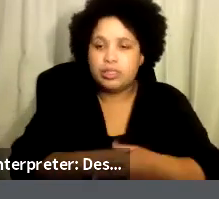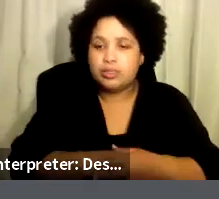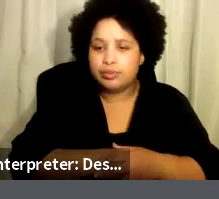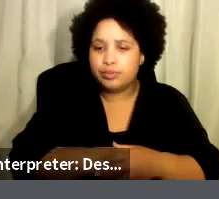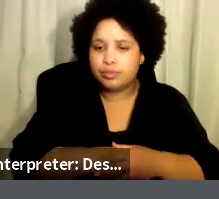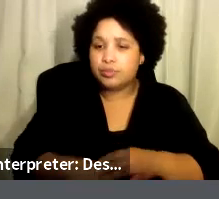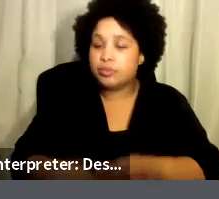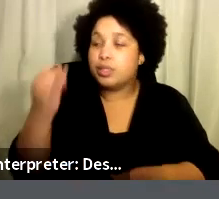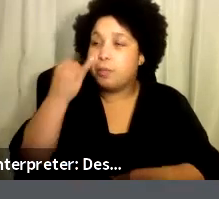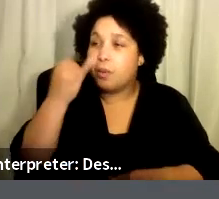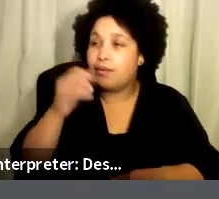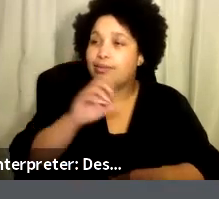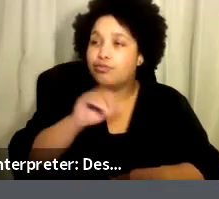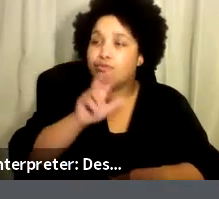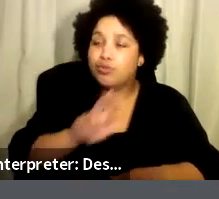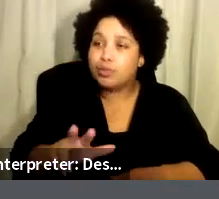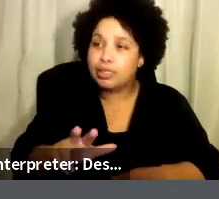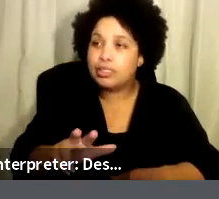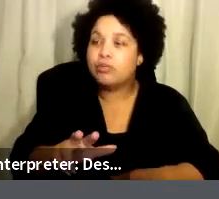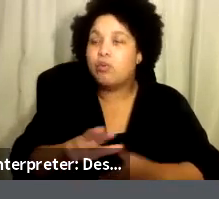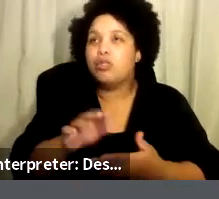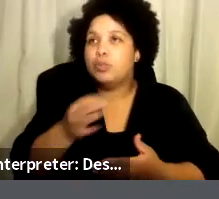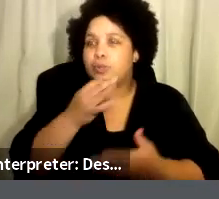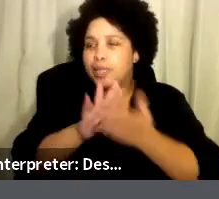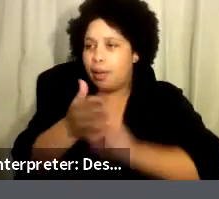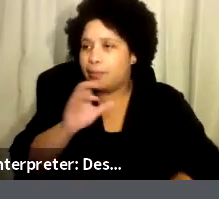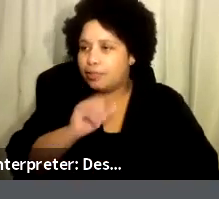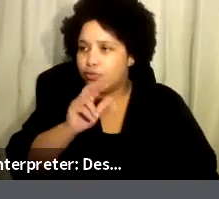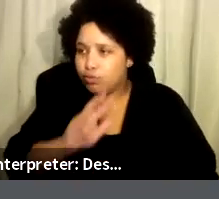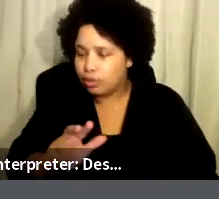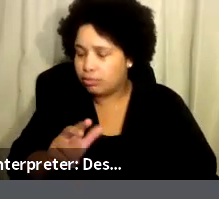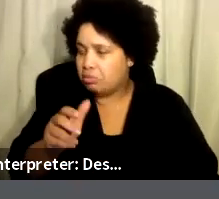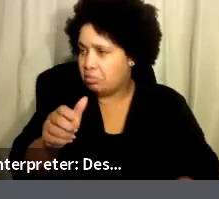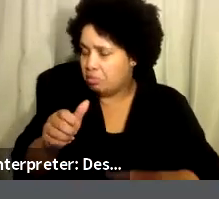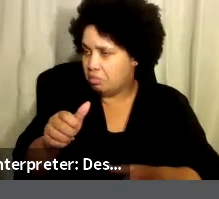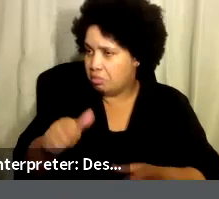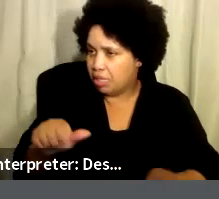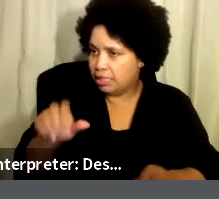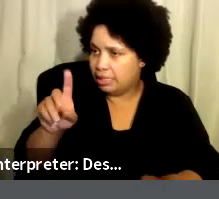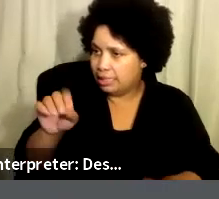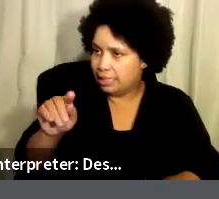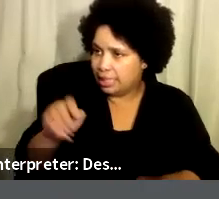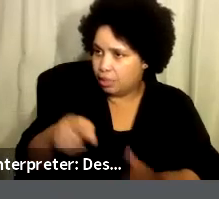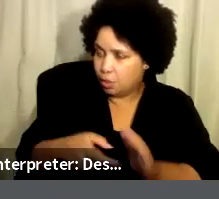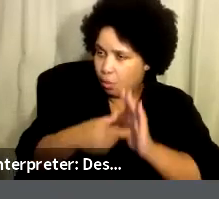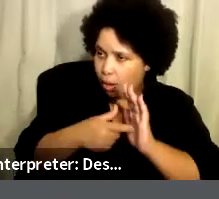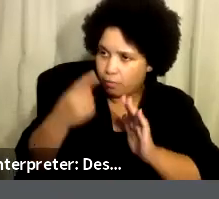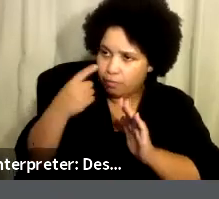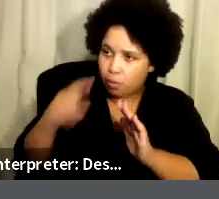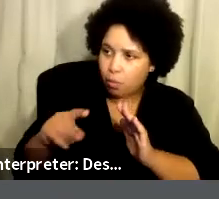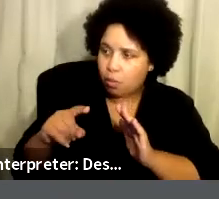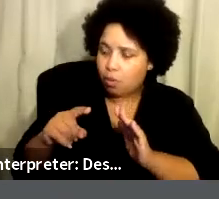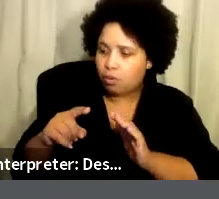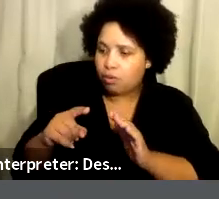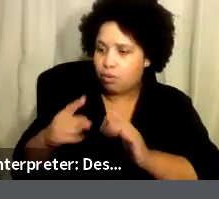say if they were 3 years old or they're going into 3 years old, is there any let's say date requirements when it comes to when